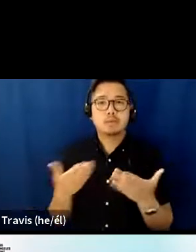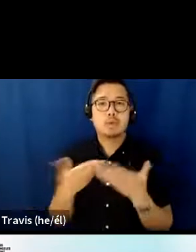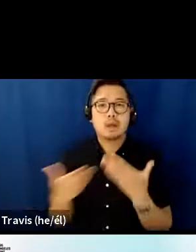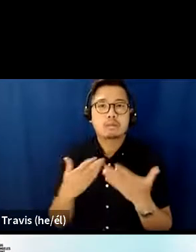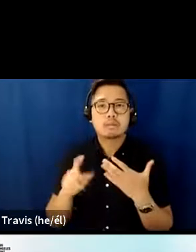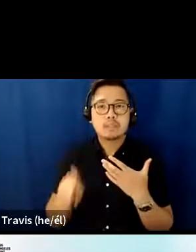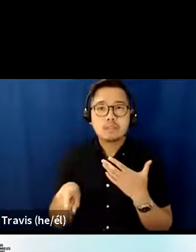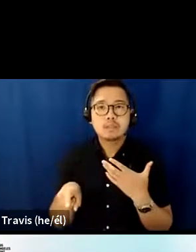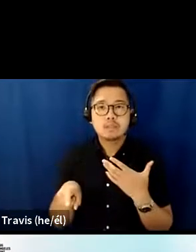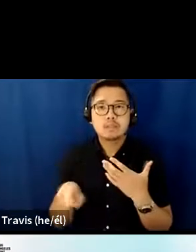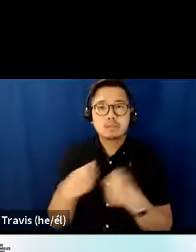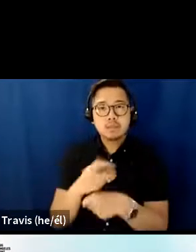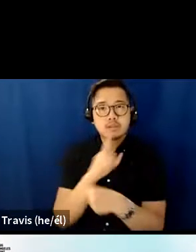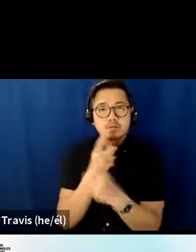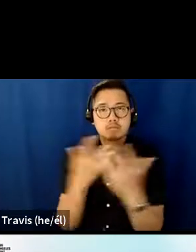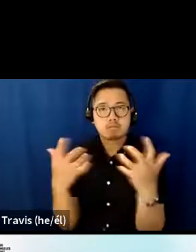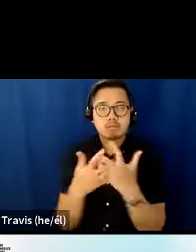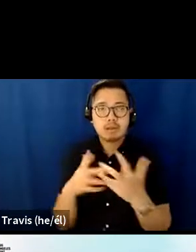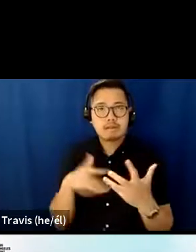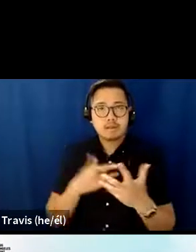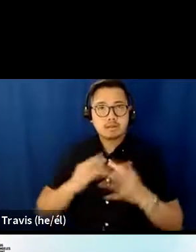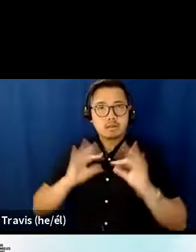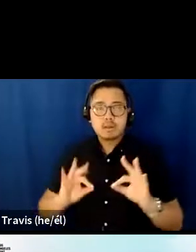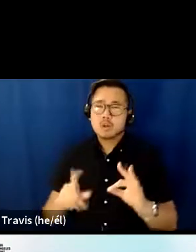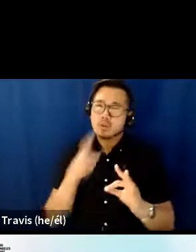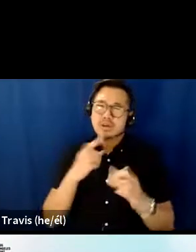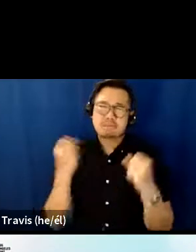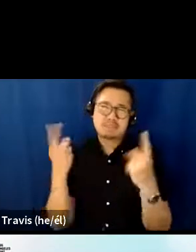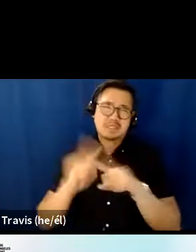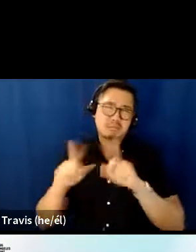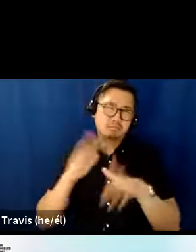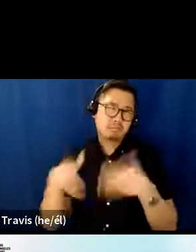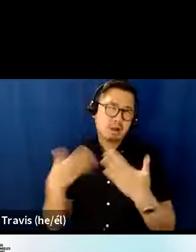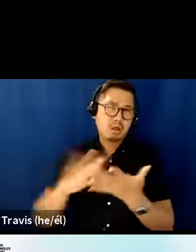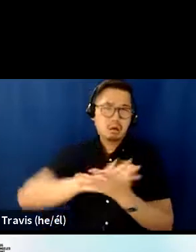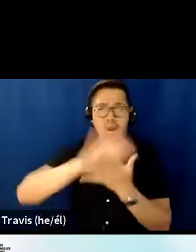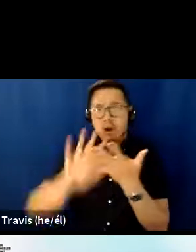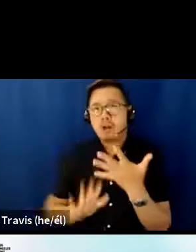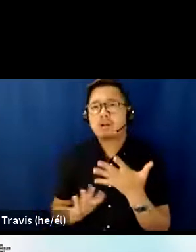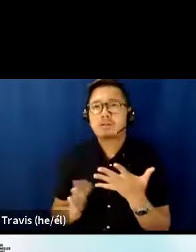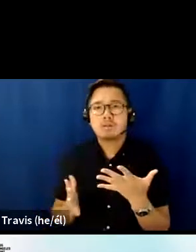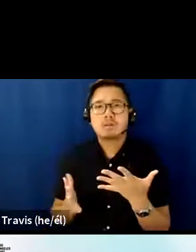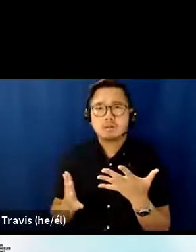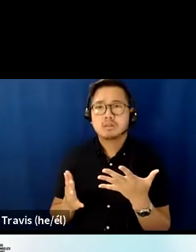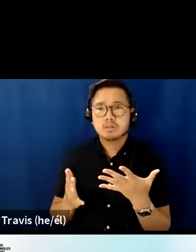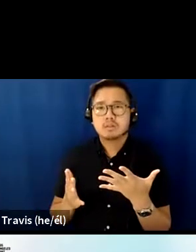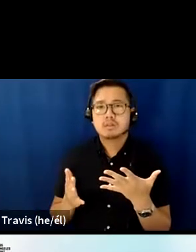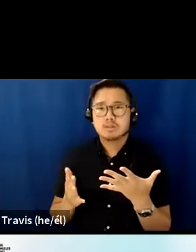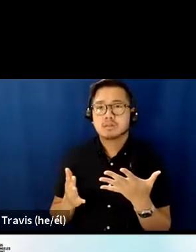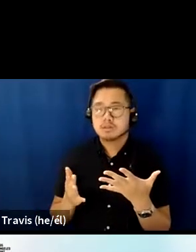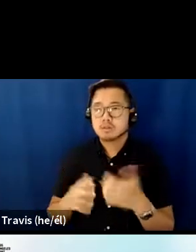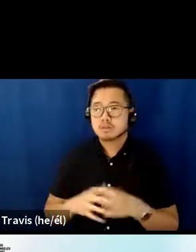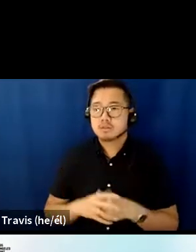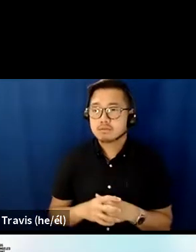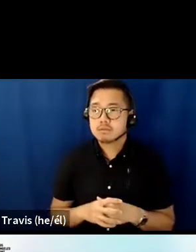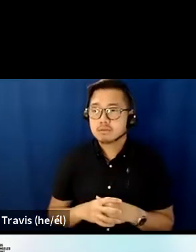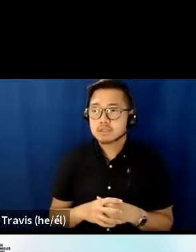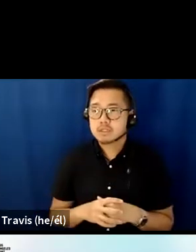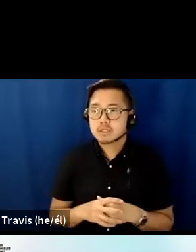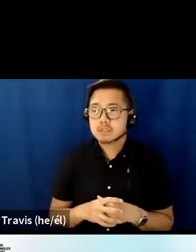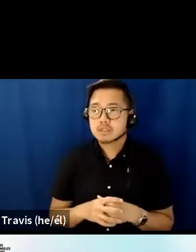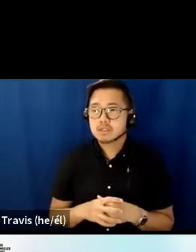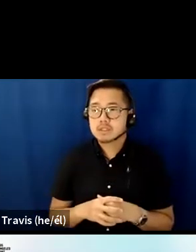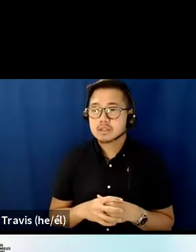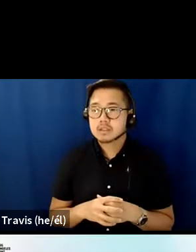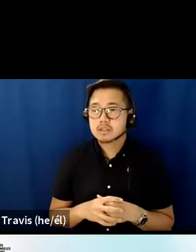right. It's endless, and we have so much within. I feel like a lot of it is just recognizing what